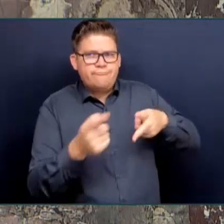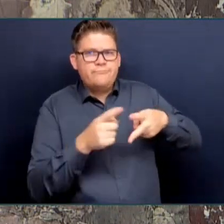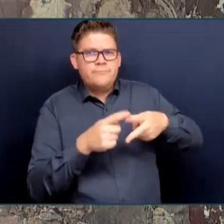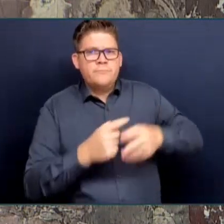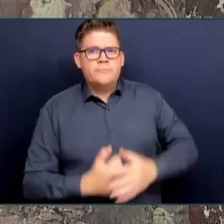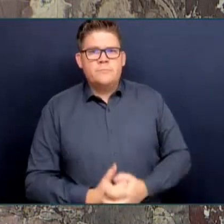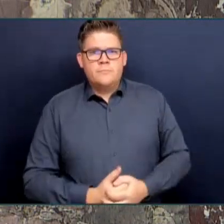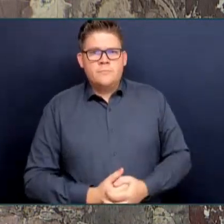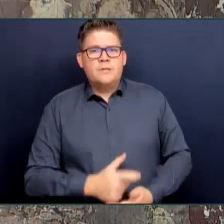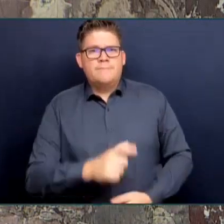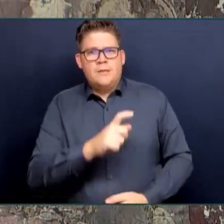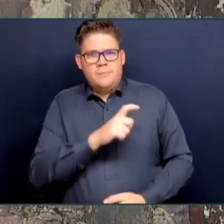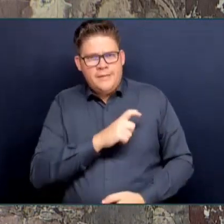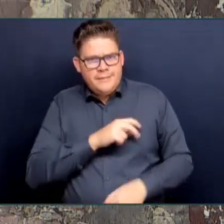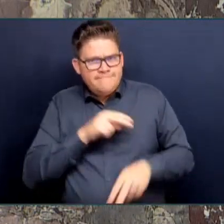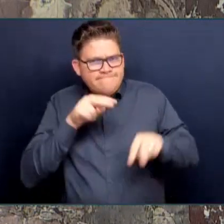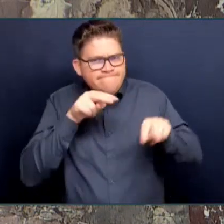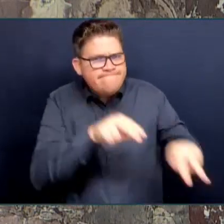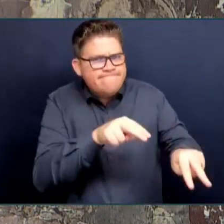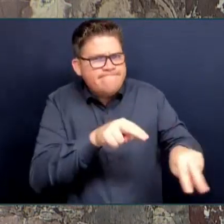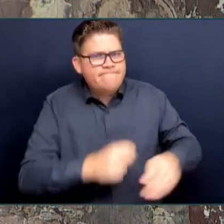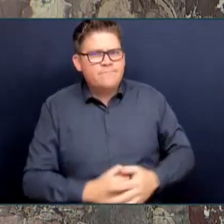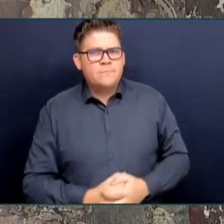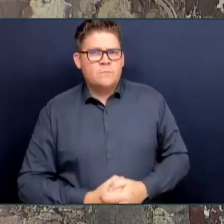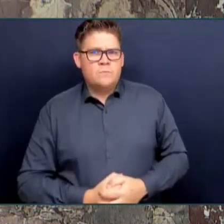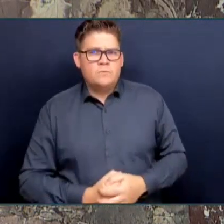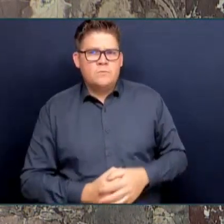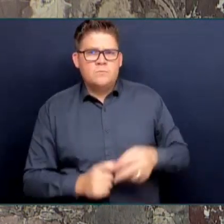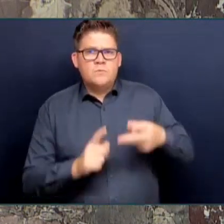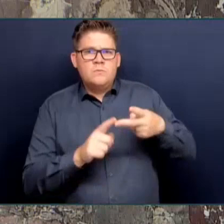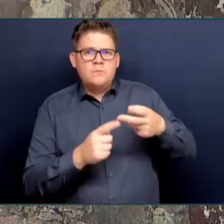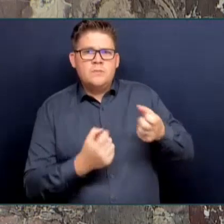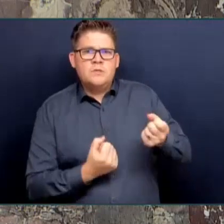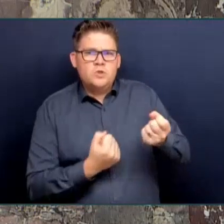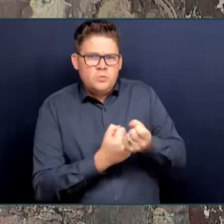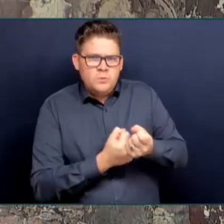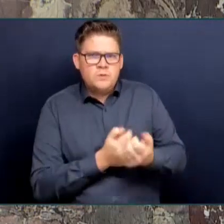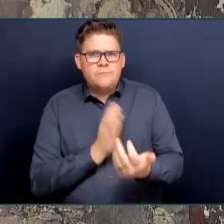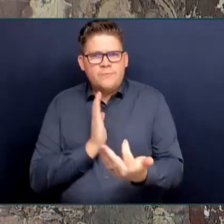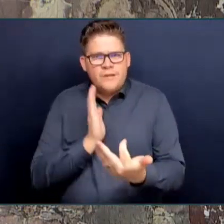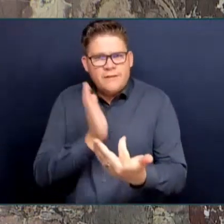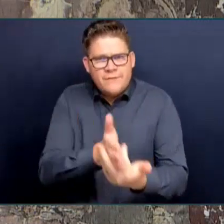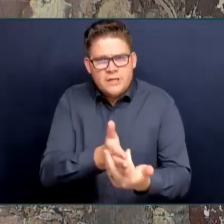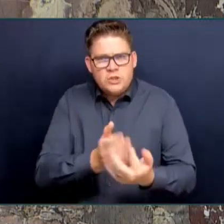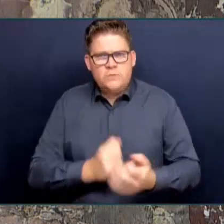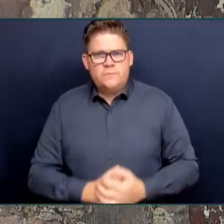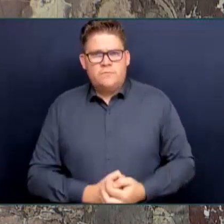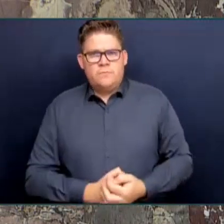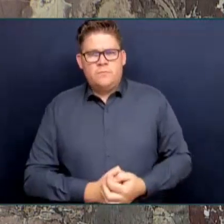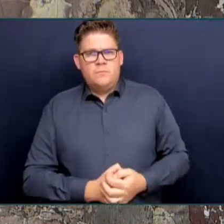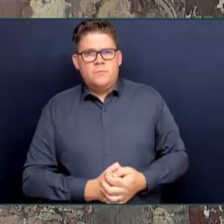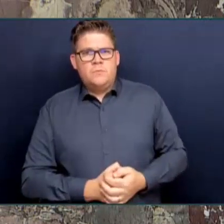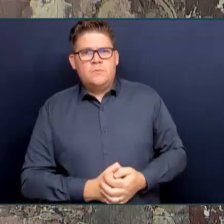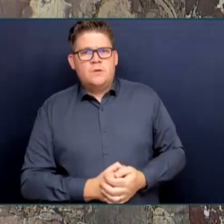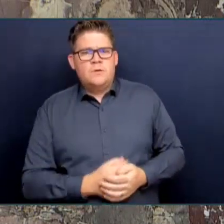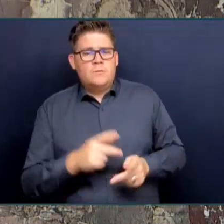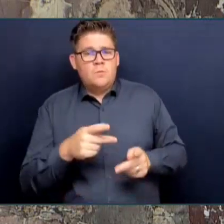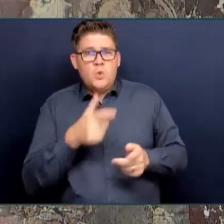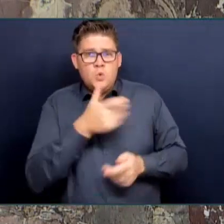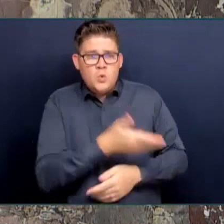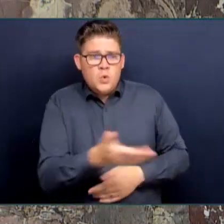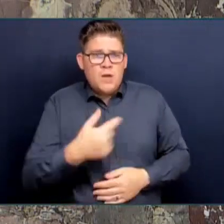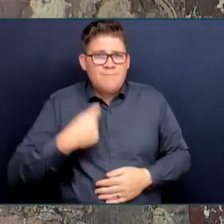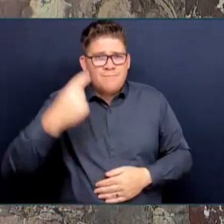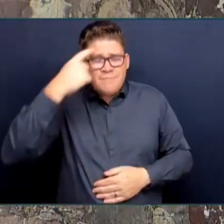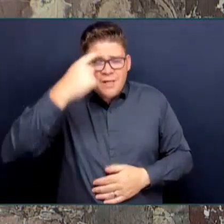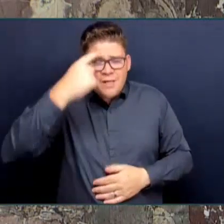health and addiction issues doesn't mean we put up with violent attacks in our communities. That's why there's two tracks: intervening to help people break the cycle, but